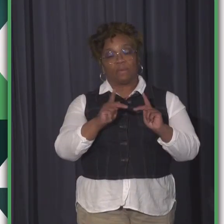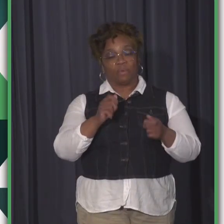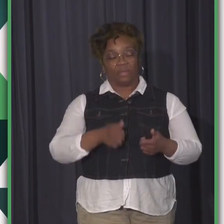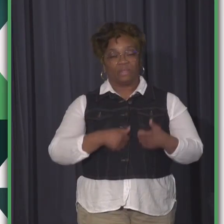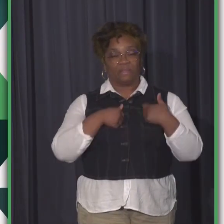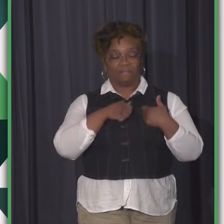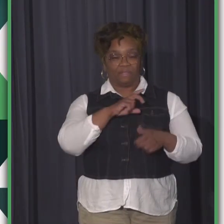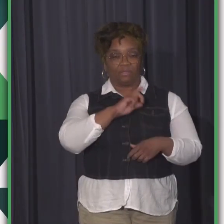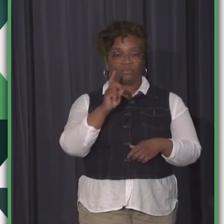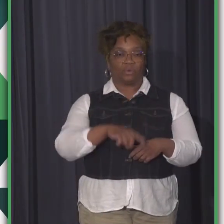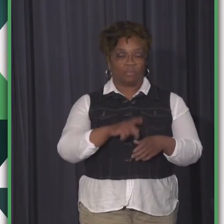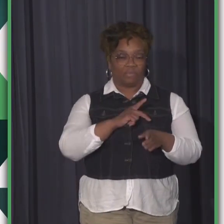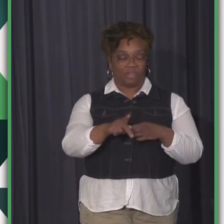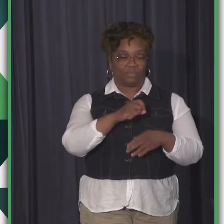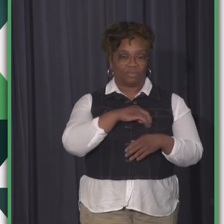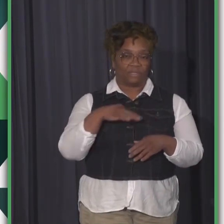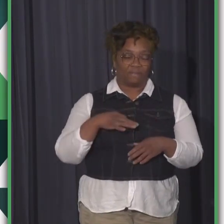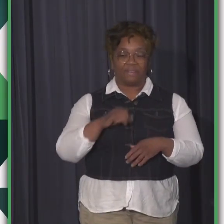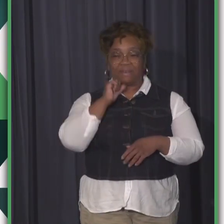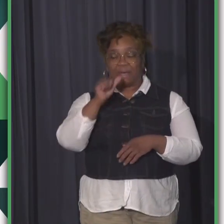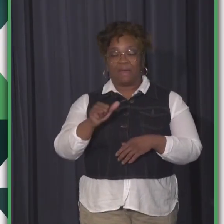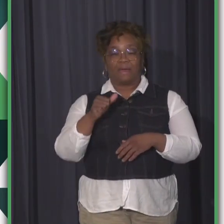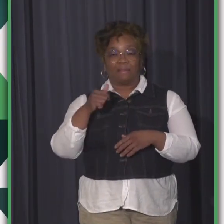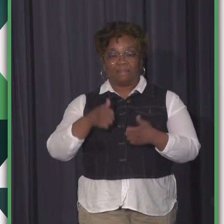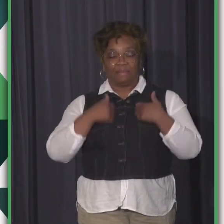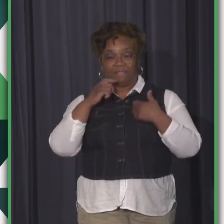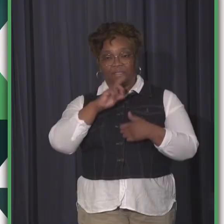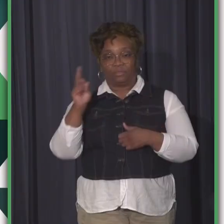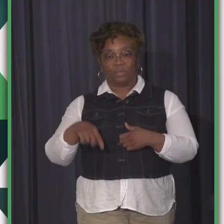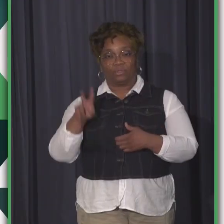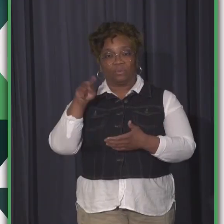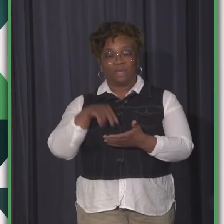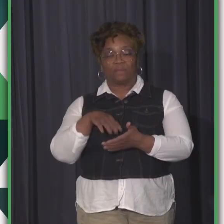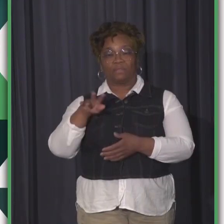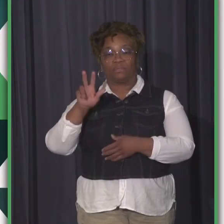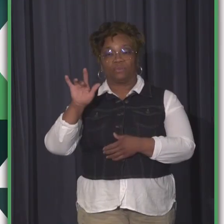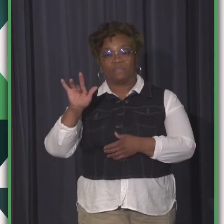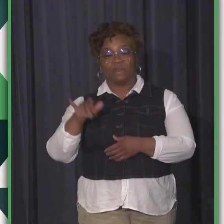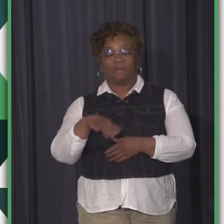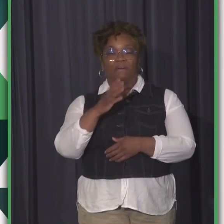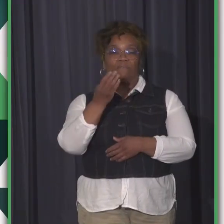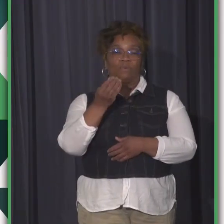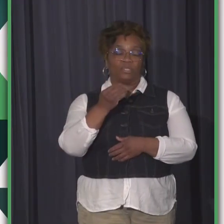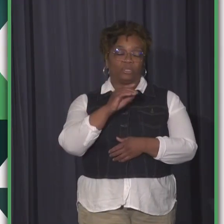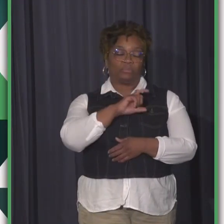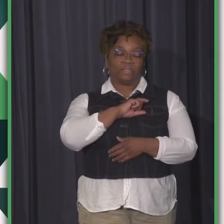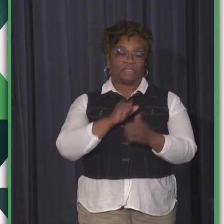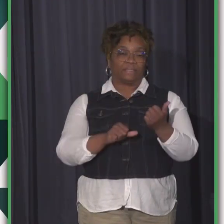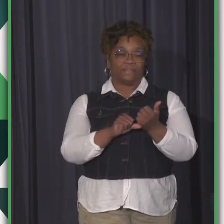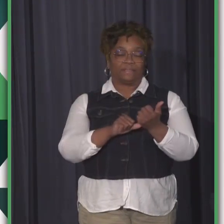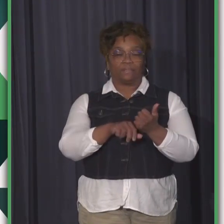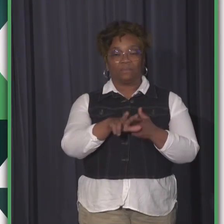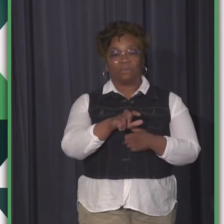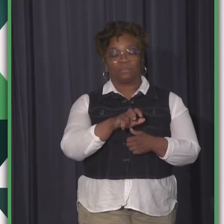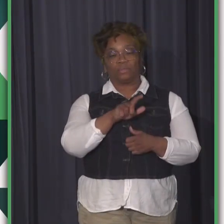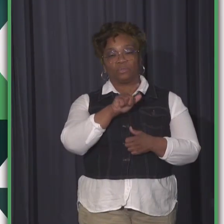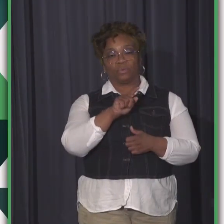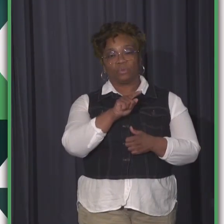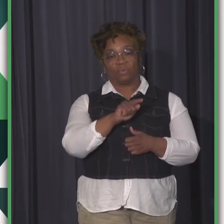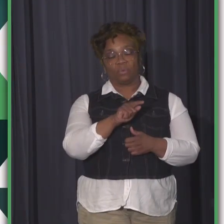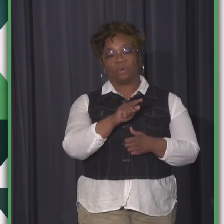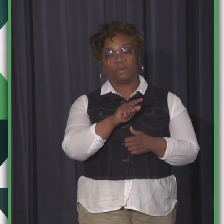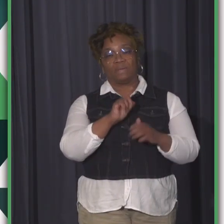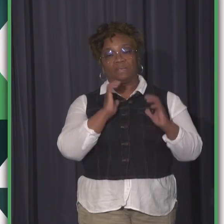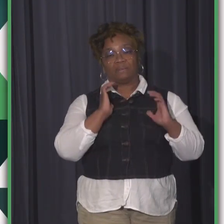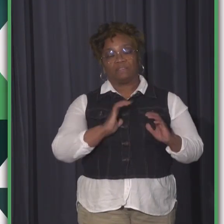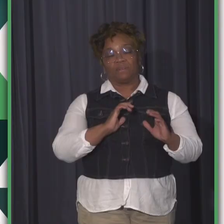professional staff. For the non-Detroiters, we had 2,025, 14 police assistants, and then 321 civilians